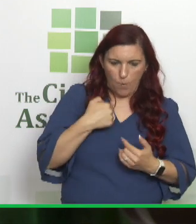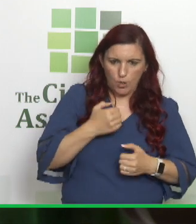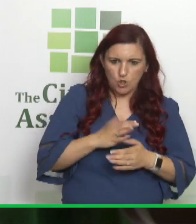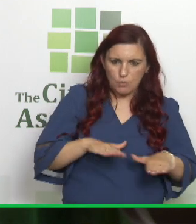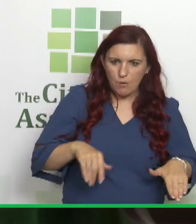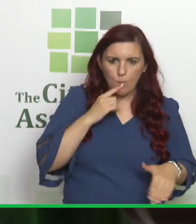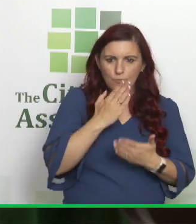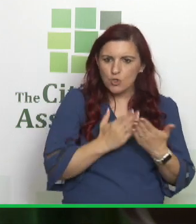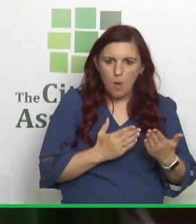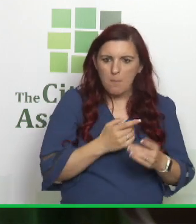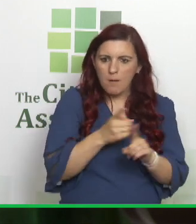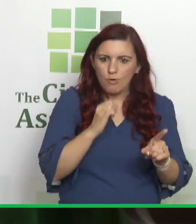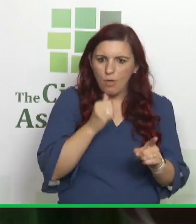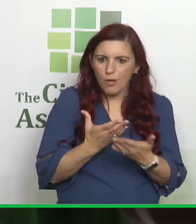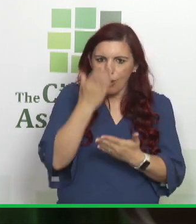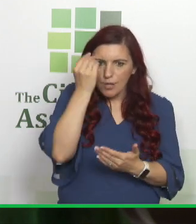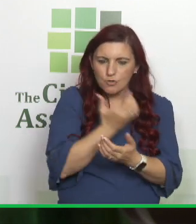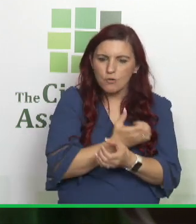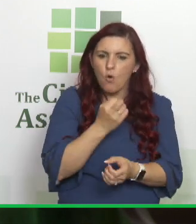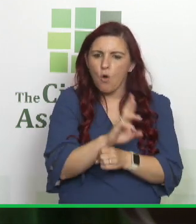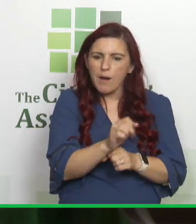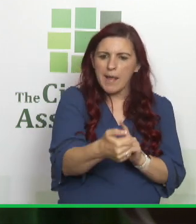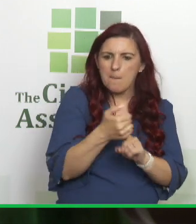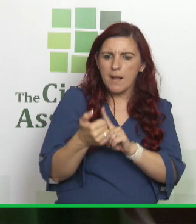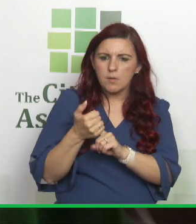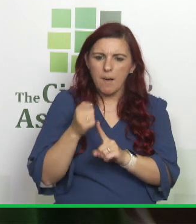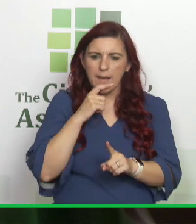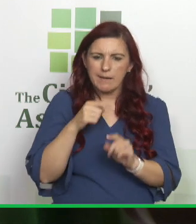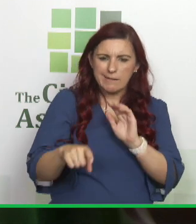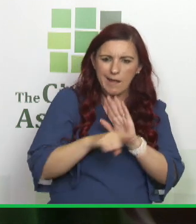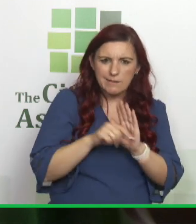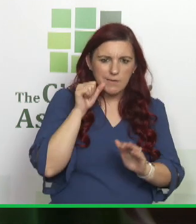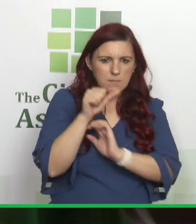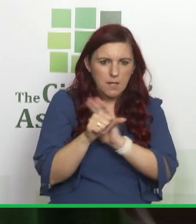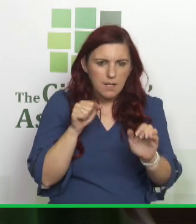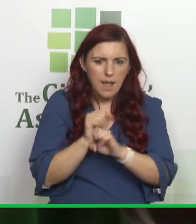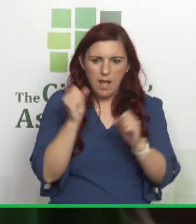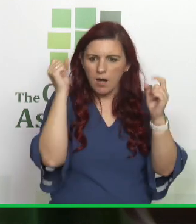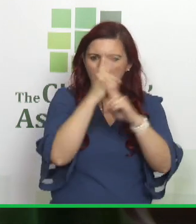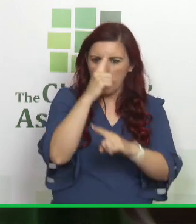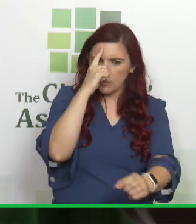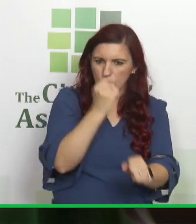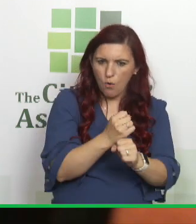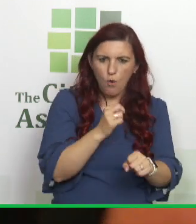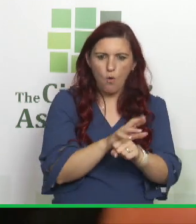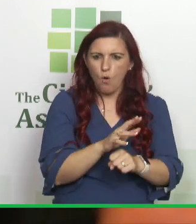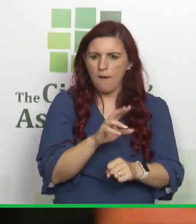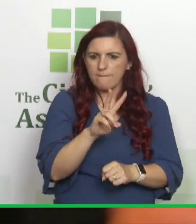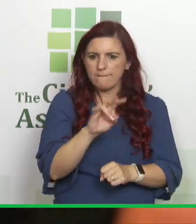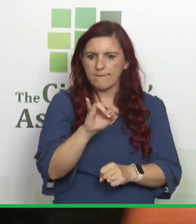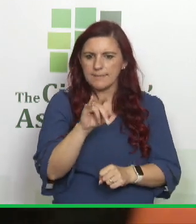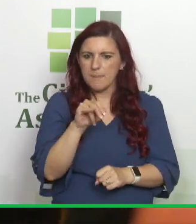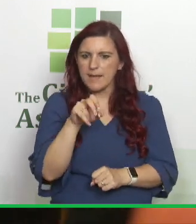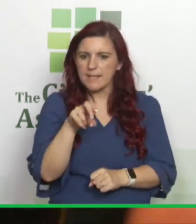were not taught or were hindered by adverse childhood experiences such as complex trauma or polyvictimization.